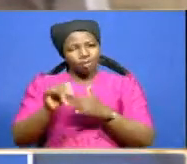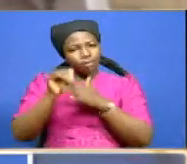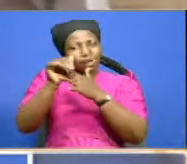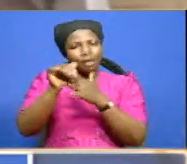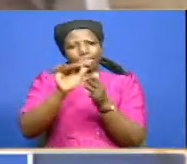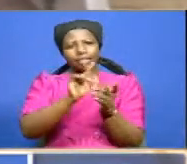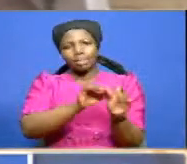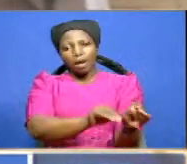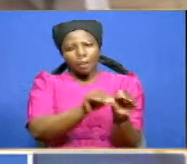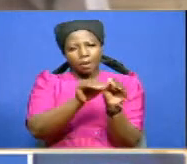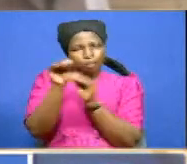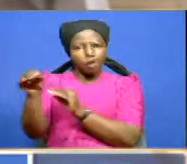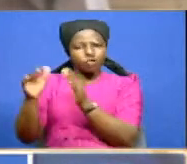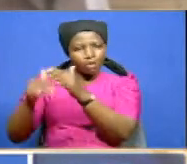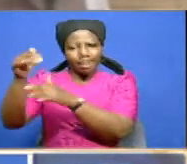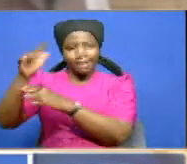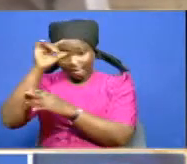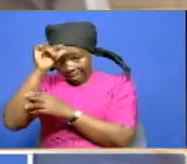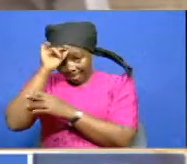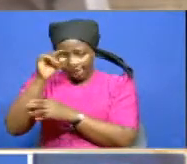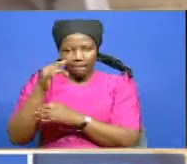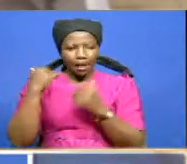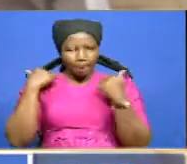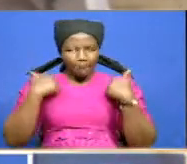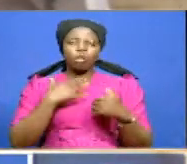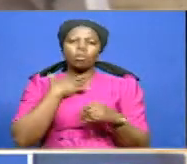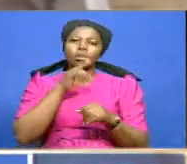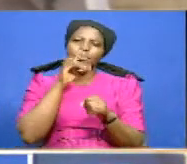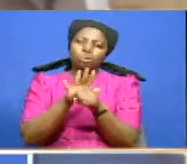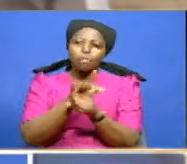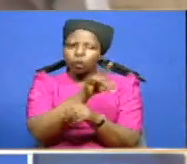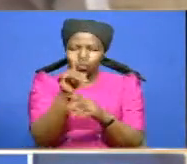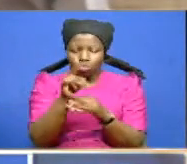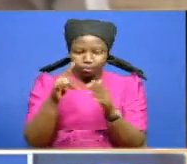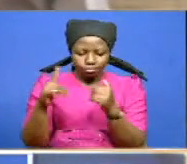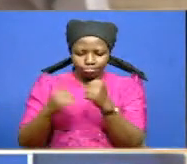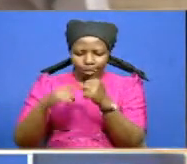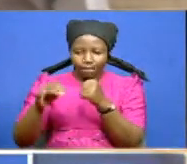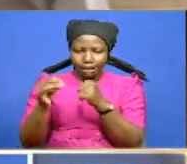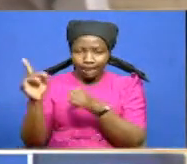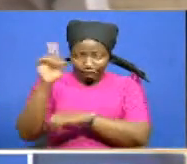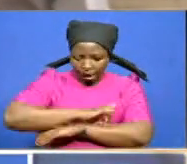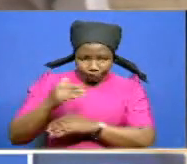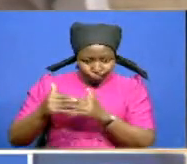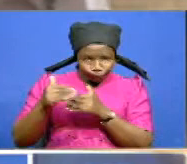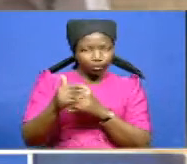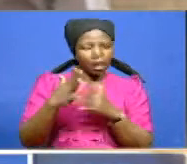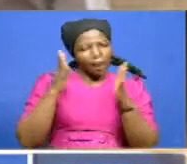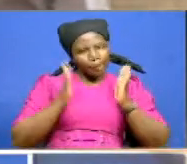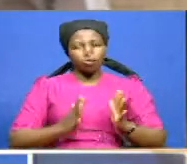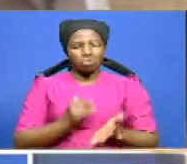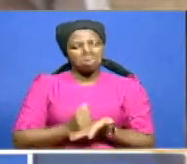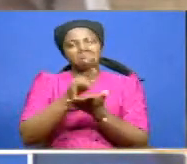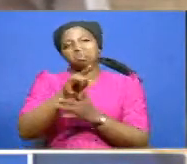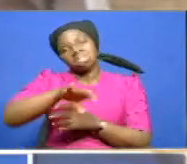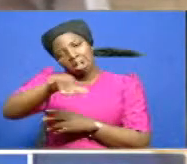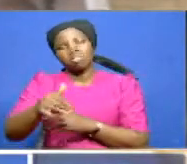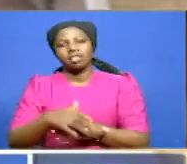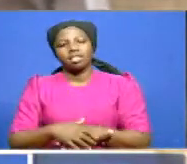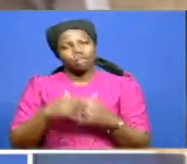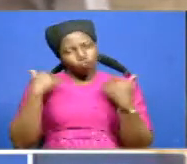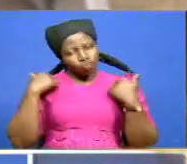next government. I want to assure you that in the 60 days I will be at the helm of this county. I will provide